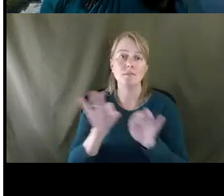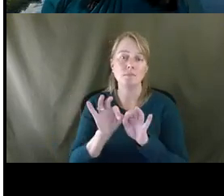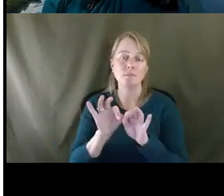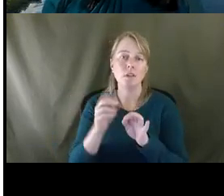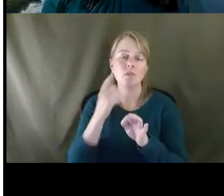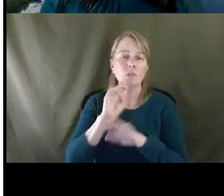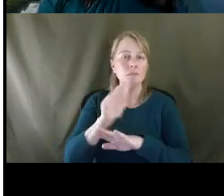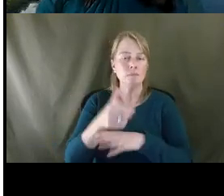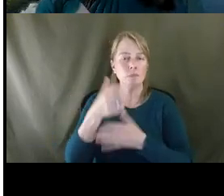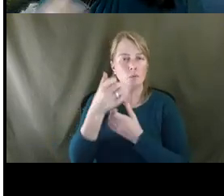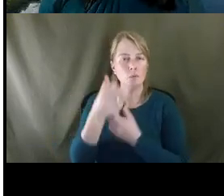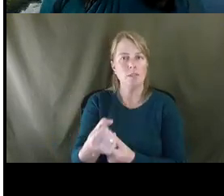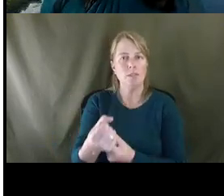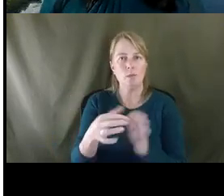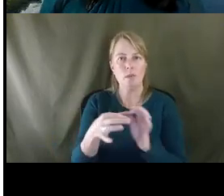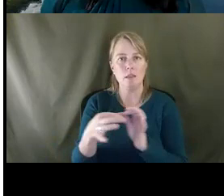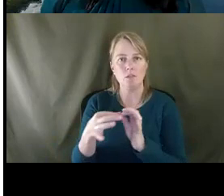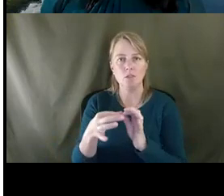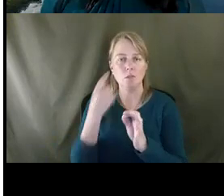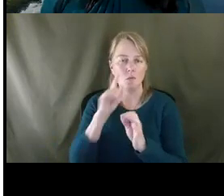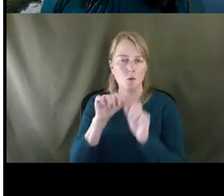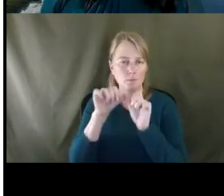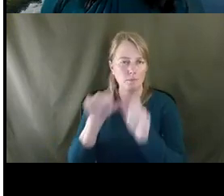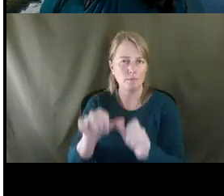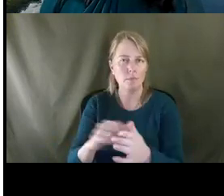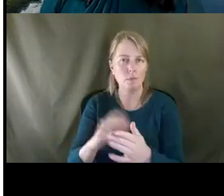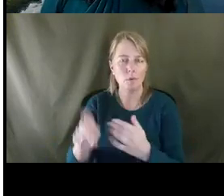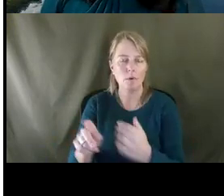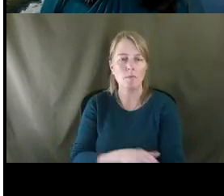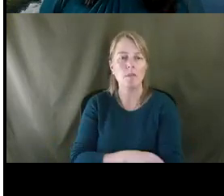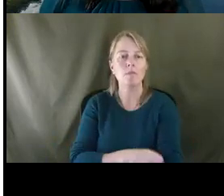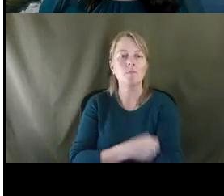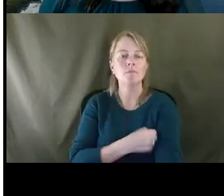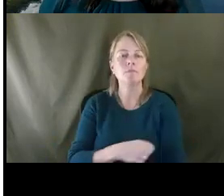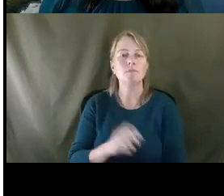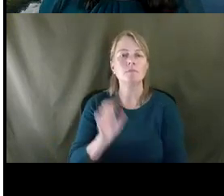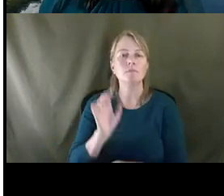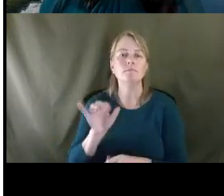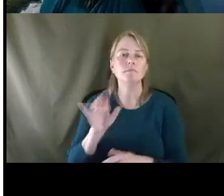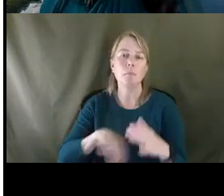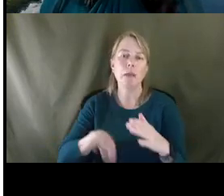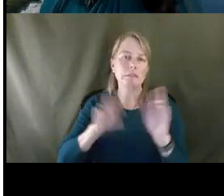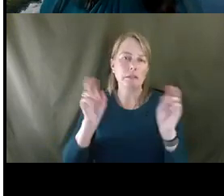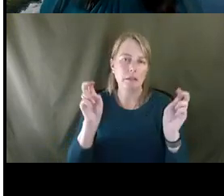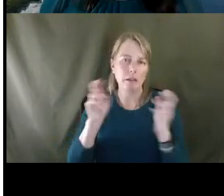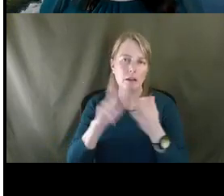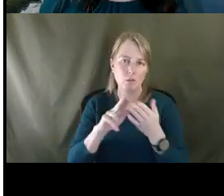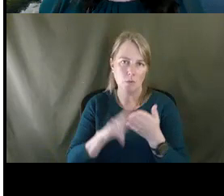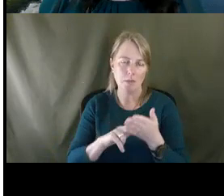trusting relationship for the duration of the mentoring program. This is basically their contract to each